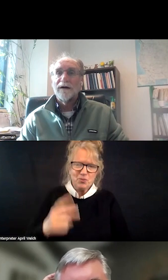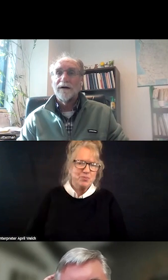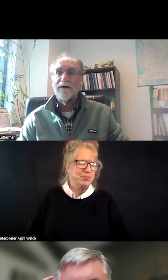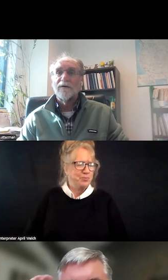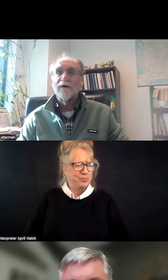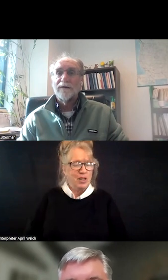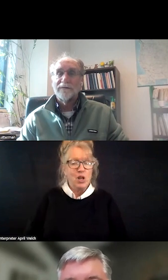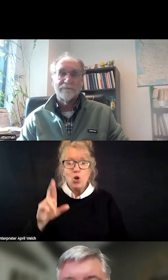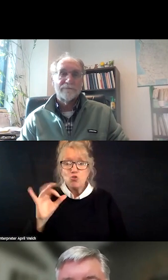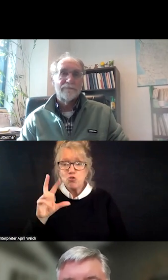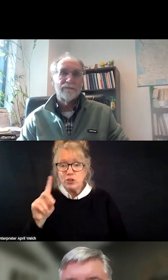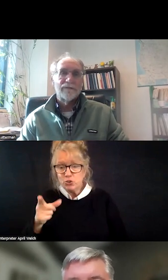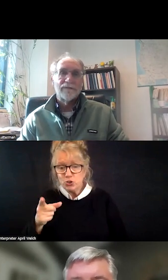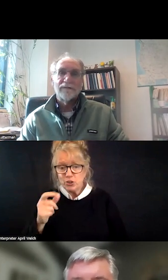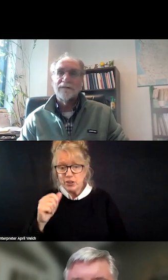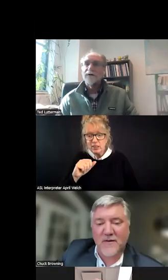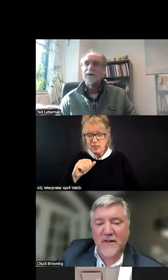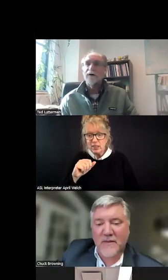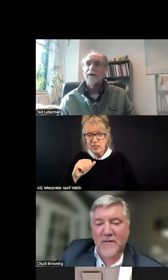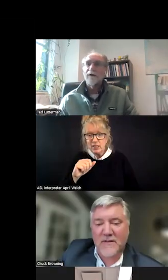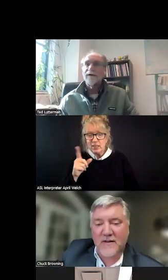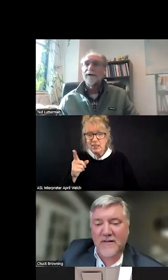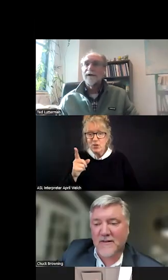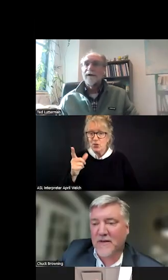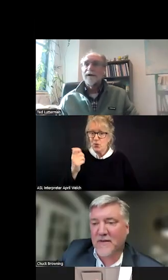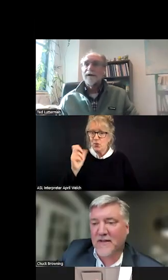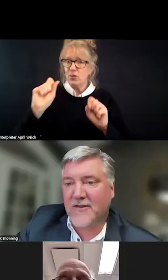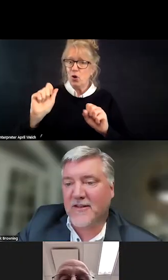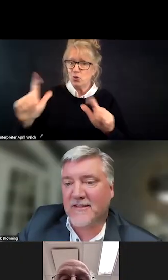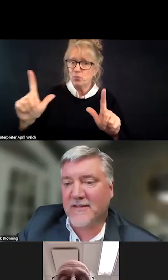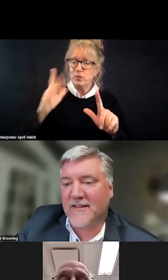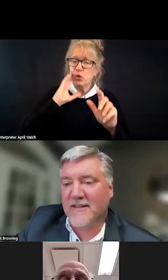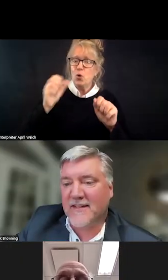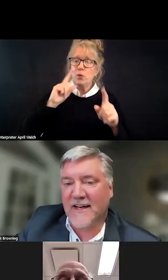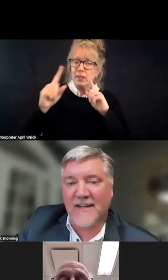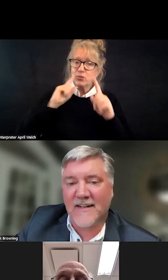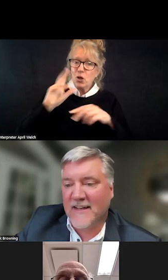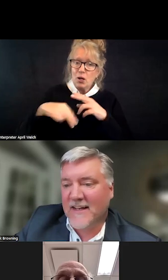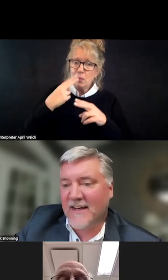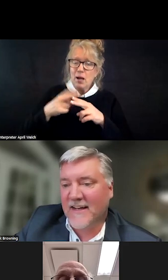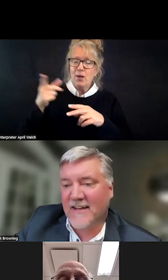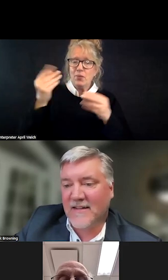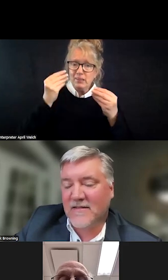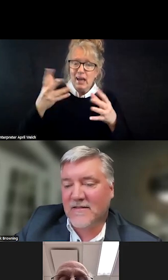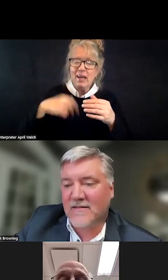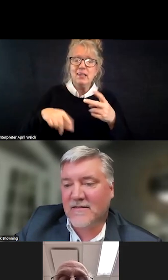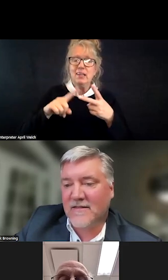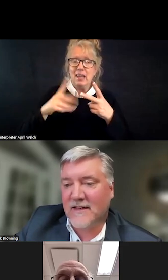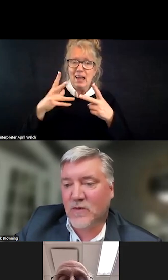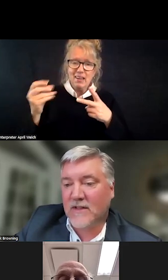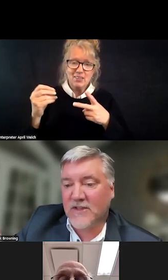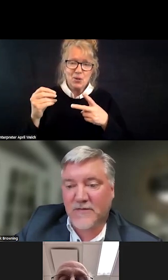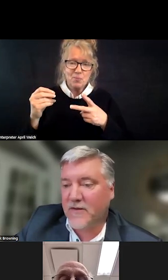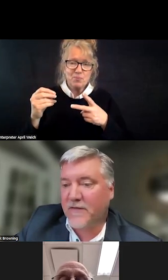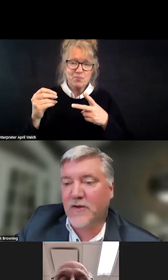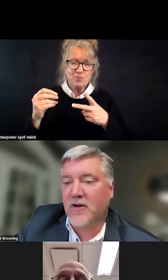So Richard, are you up so that we could be able to talk a little bit about your thoughts of the data and